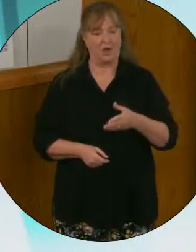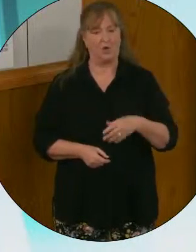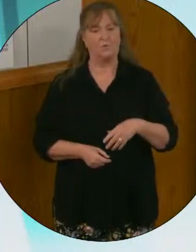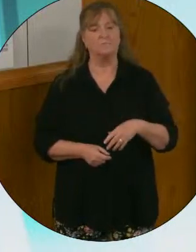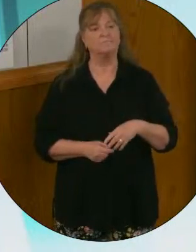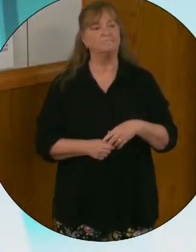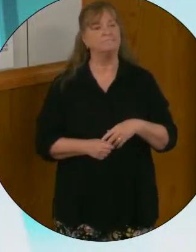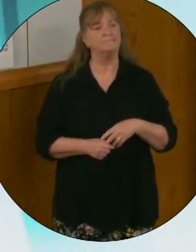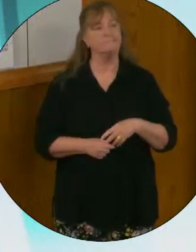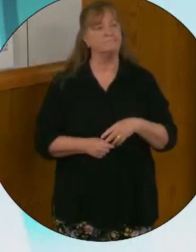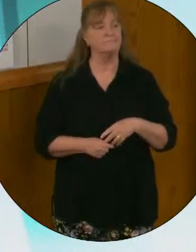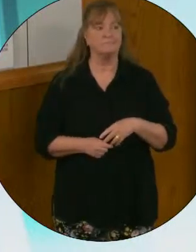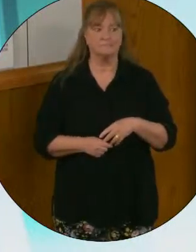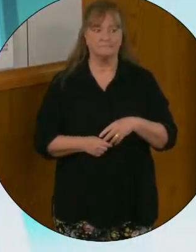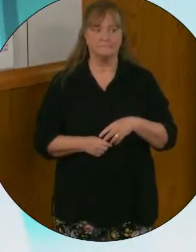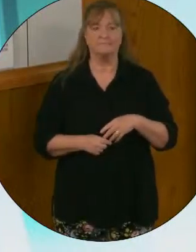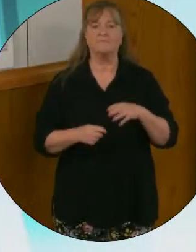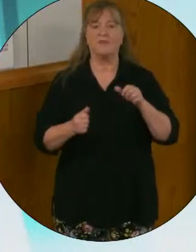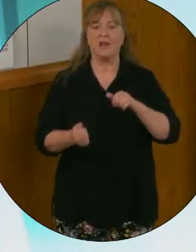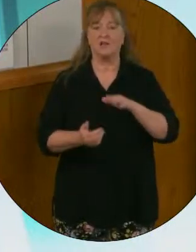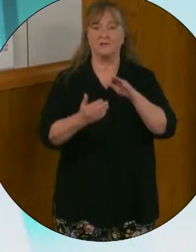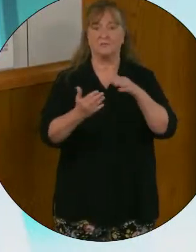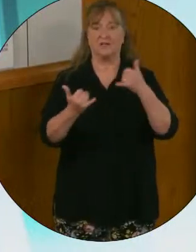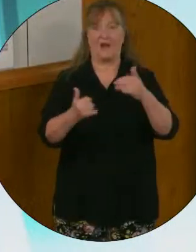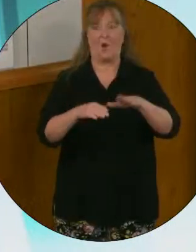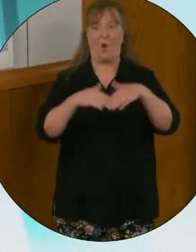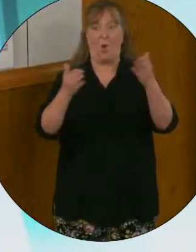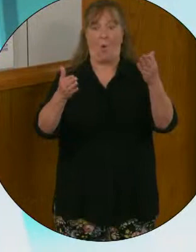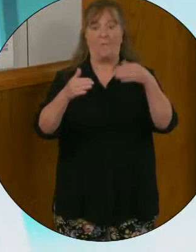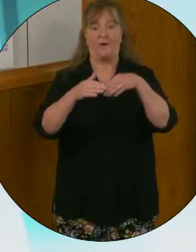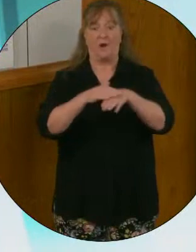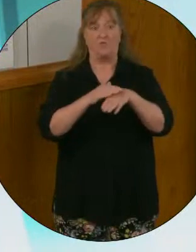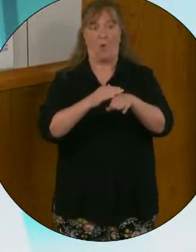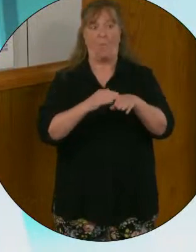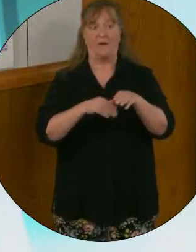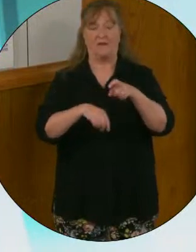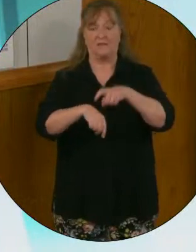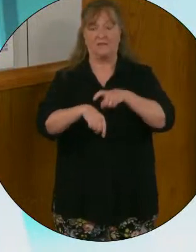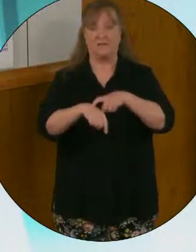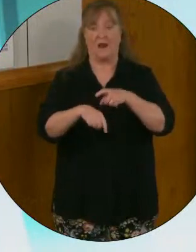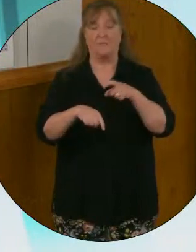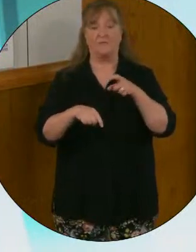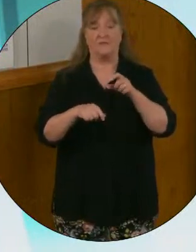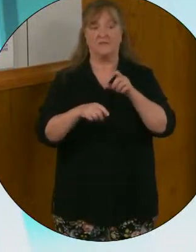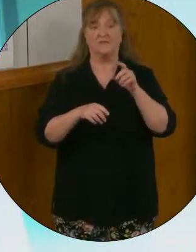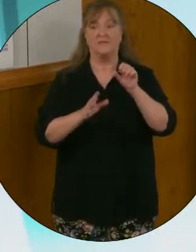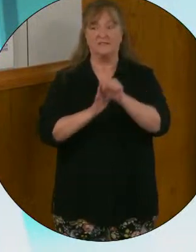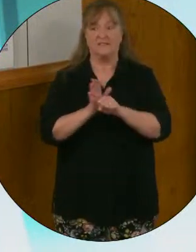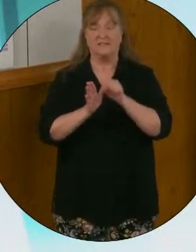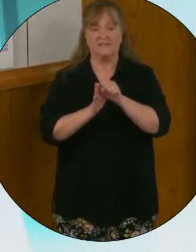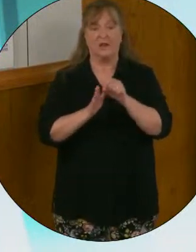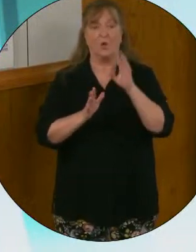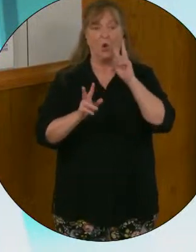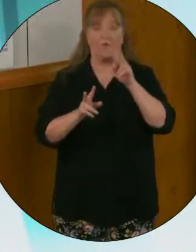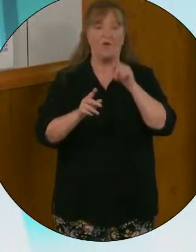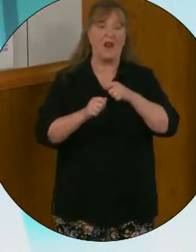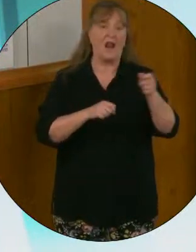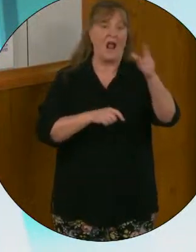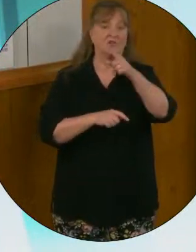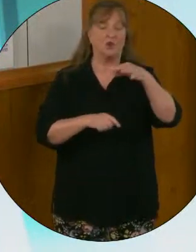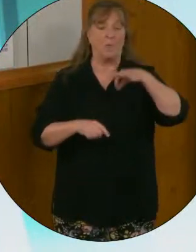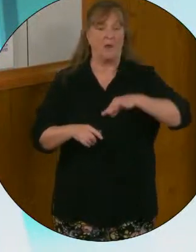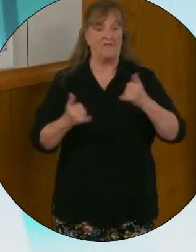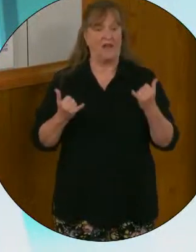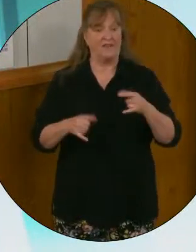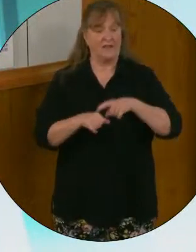them. As we approach the upcoming open enrollment season, we really look forward to communicating next year's benefits. At this